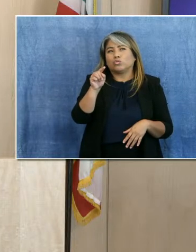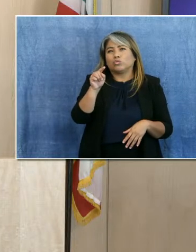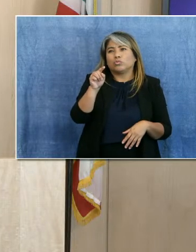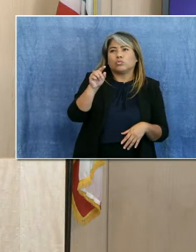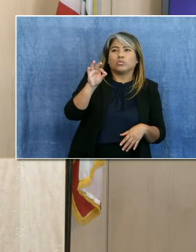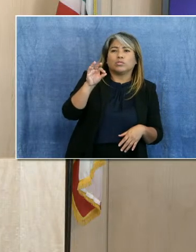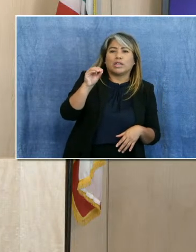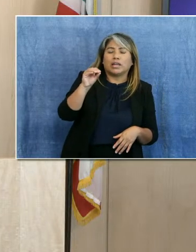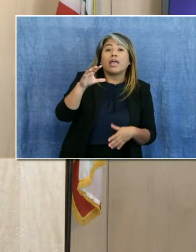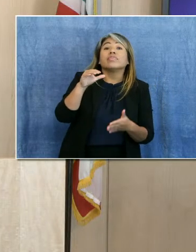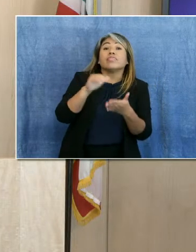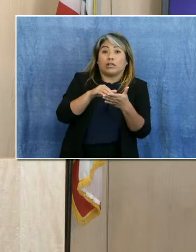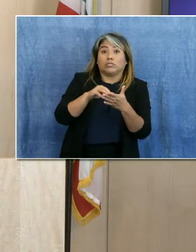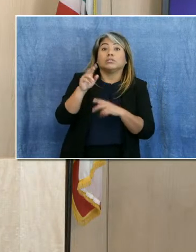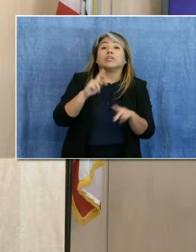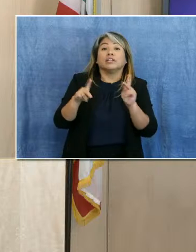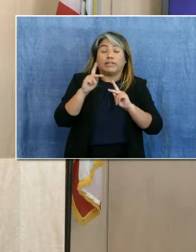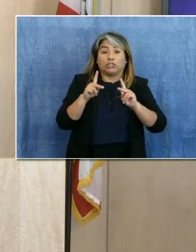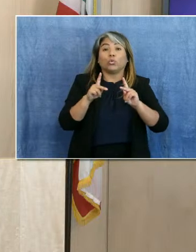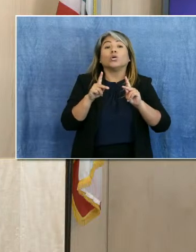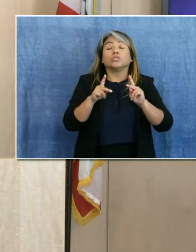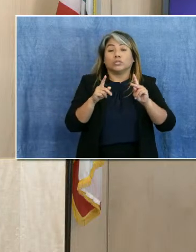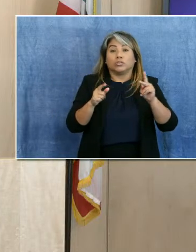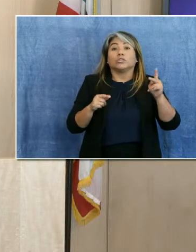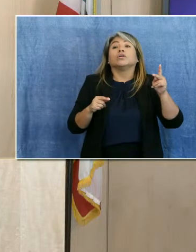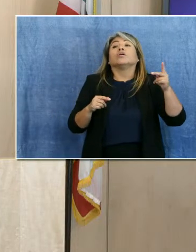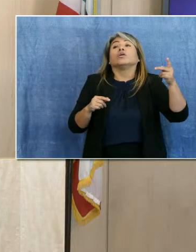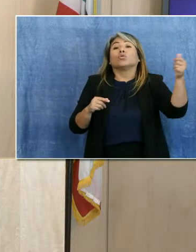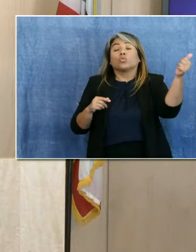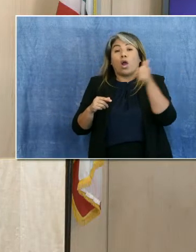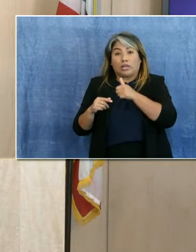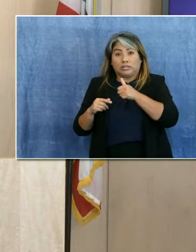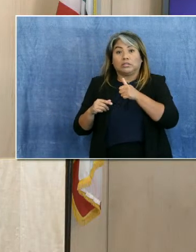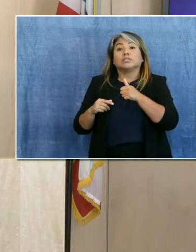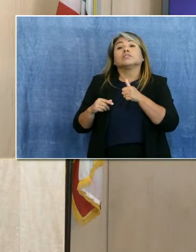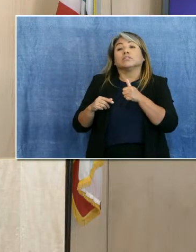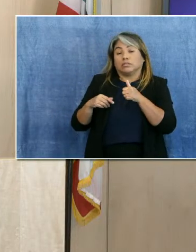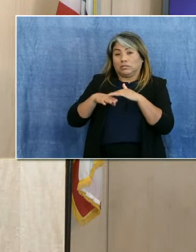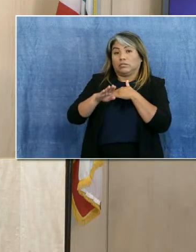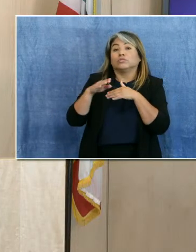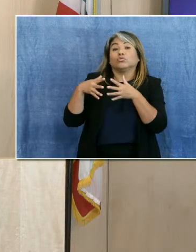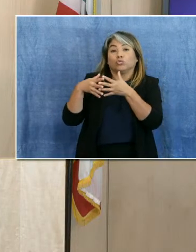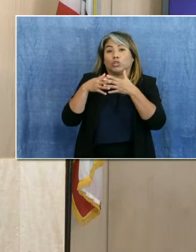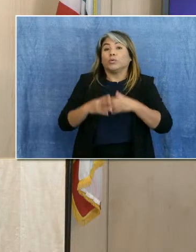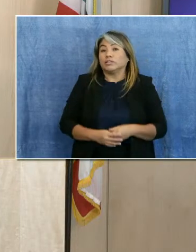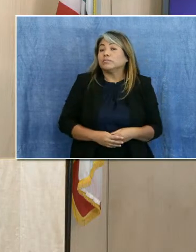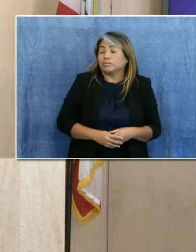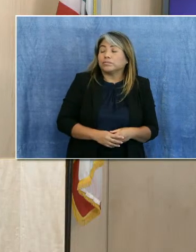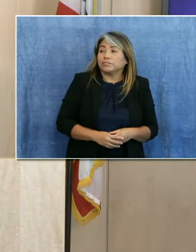90,000 individuals cross over northward into the U.S.